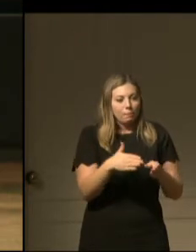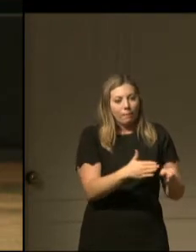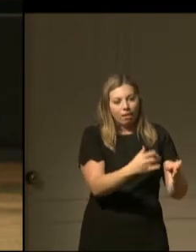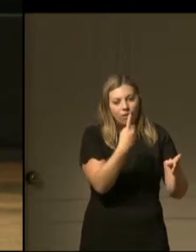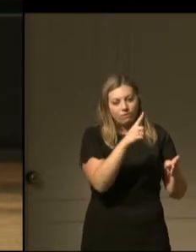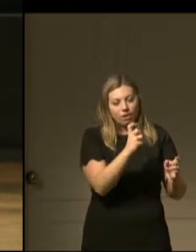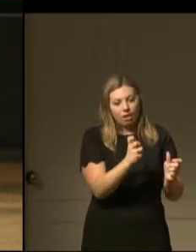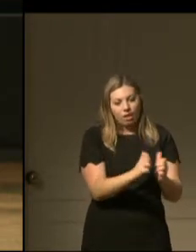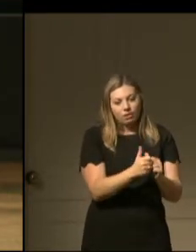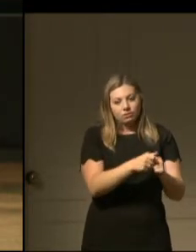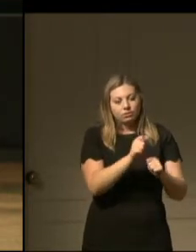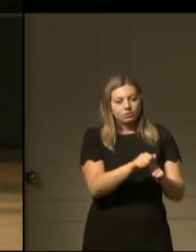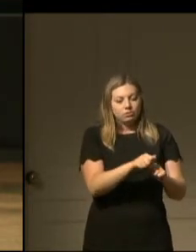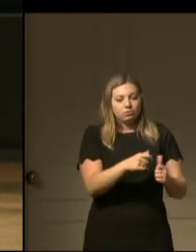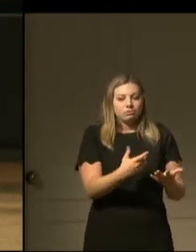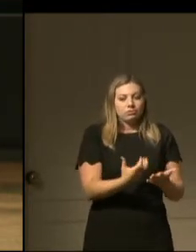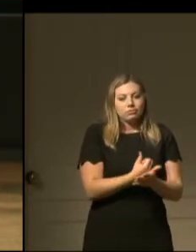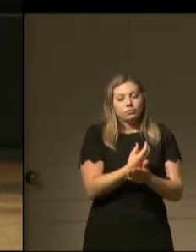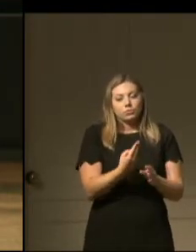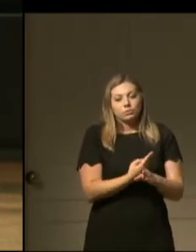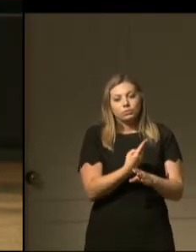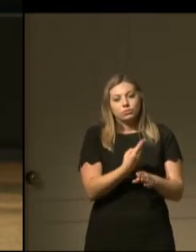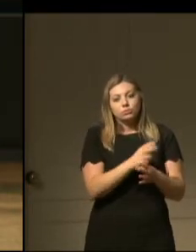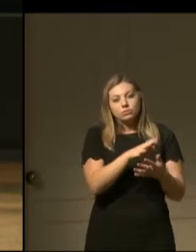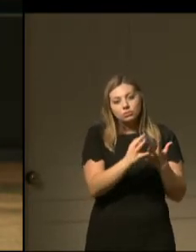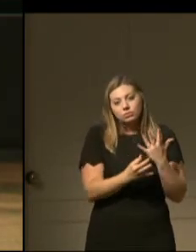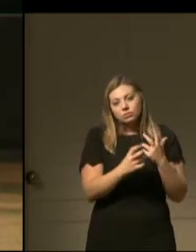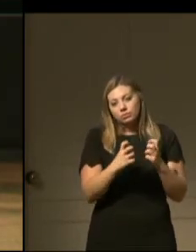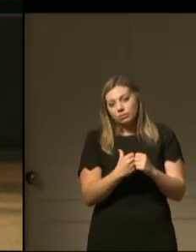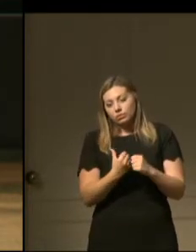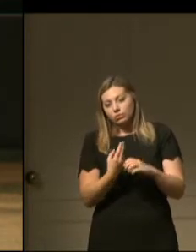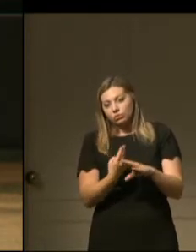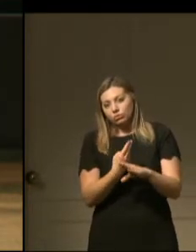for how to utilize, options of how to utilize the collections.